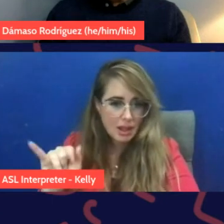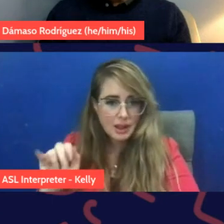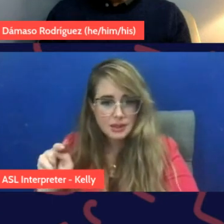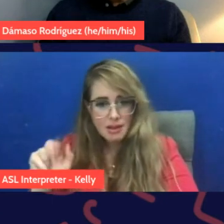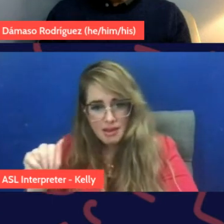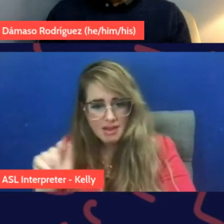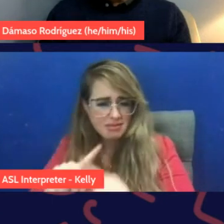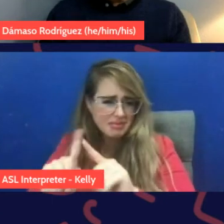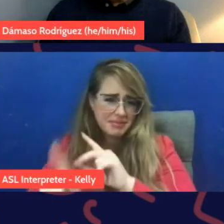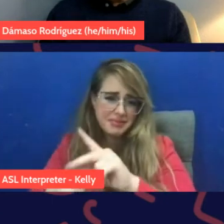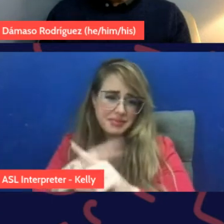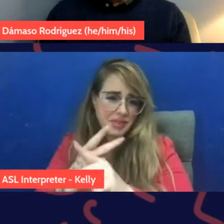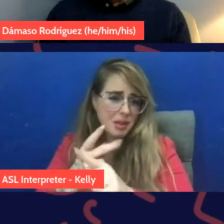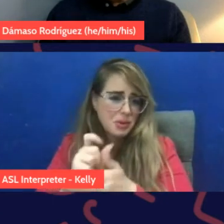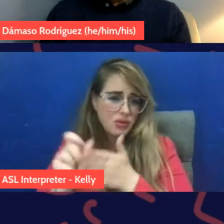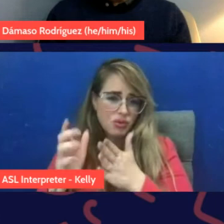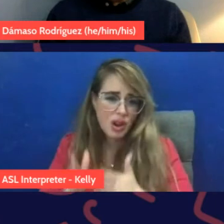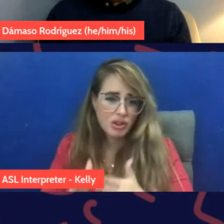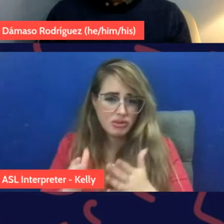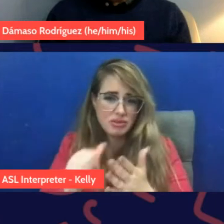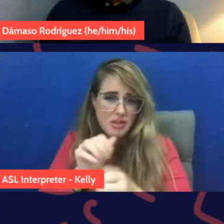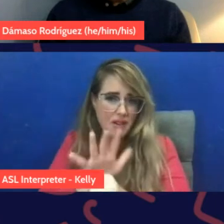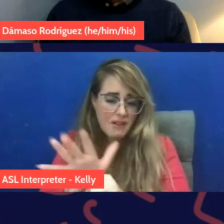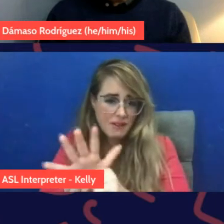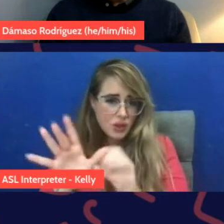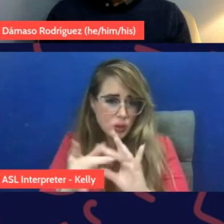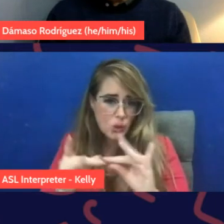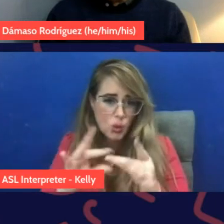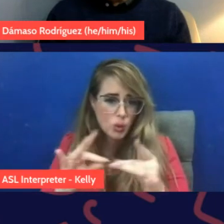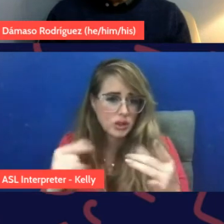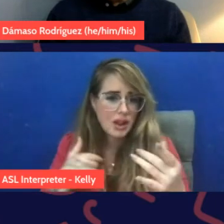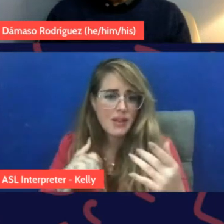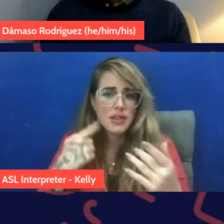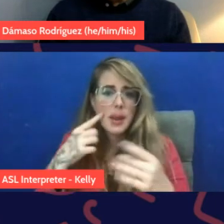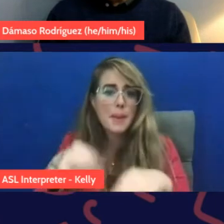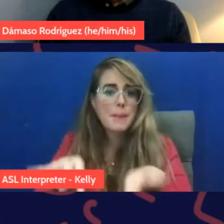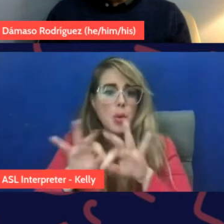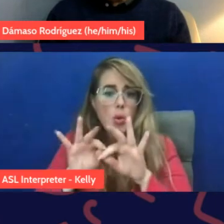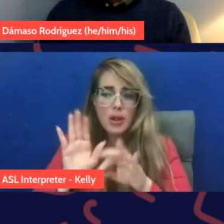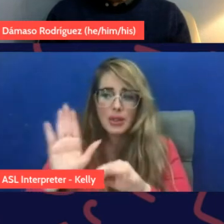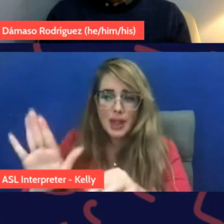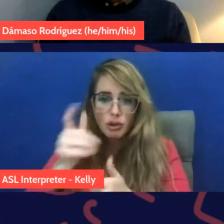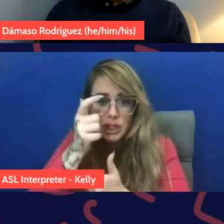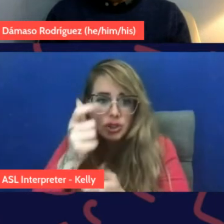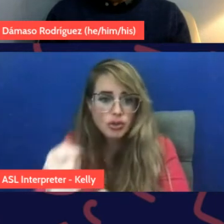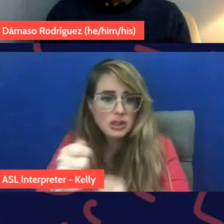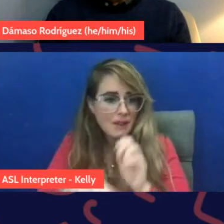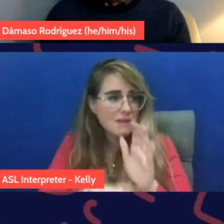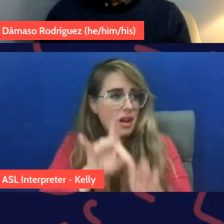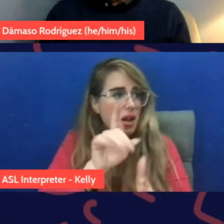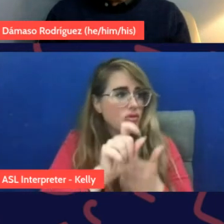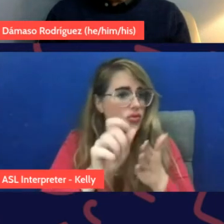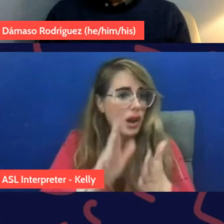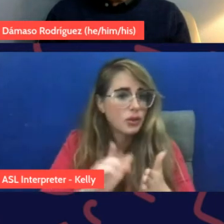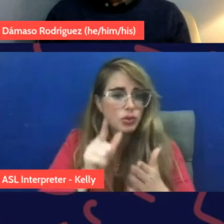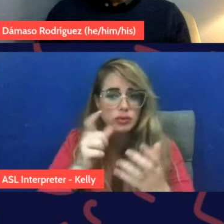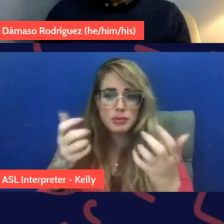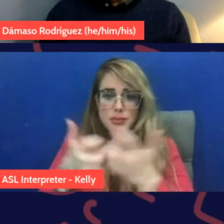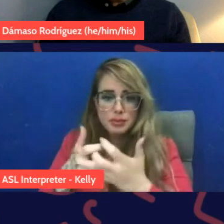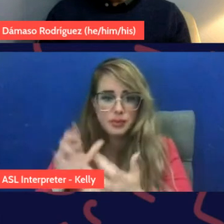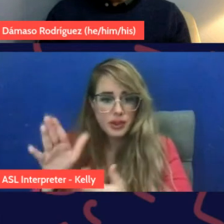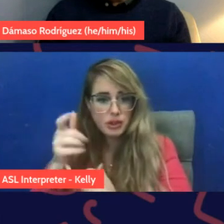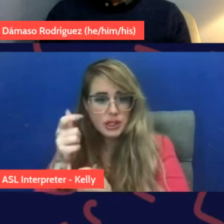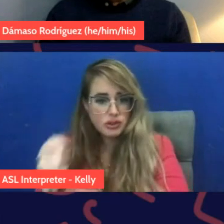kinds, and there's a lot of stories. I think find things that resonate with them, find the writers that are writing for them and